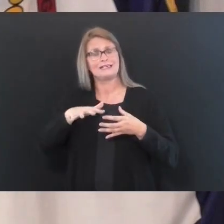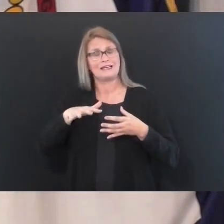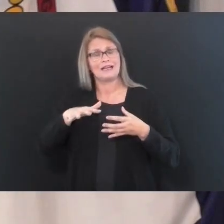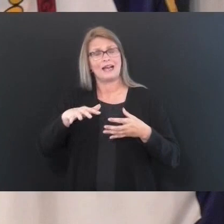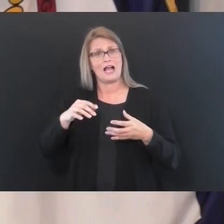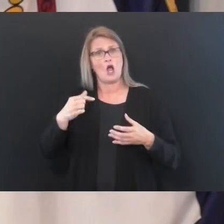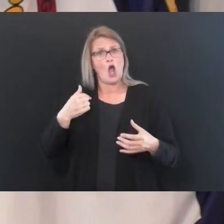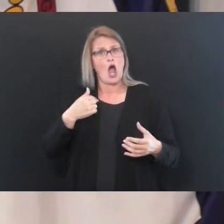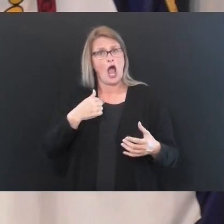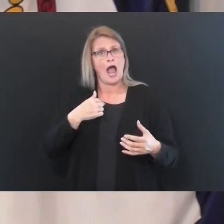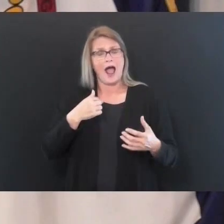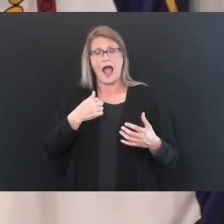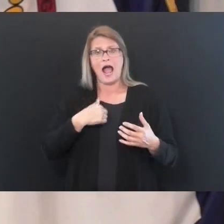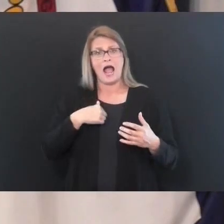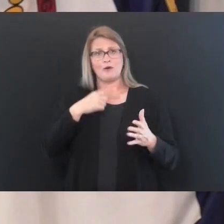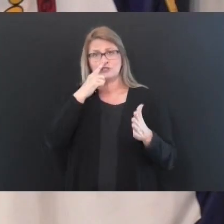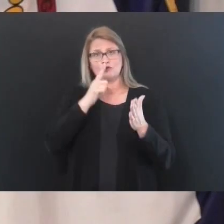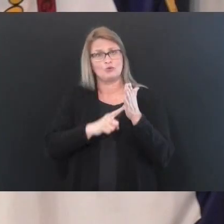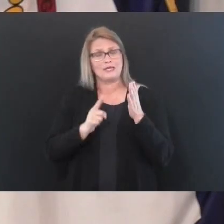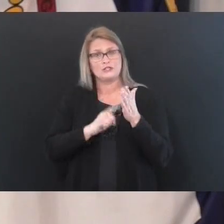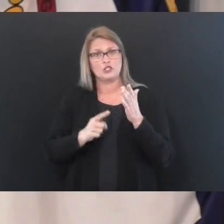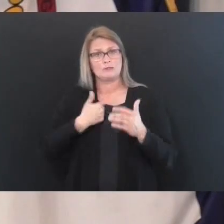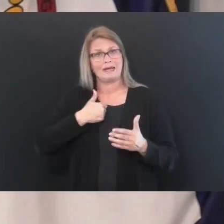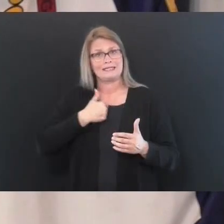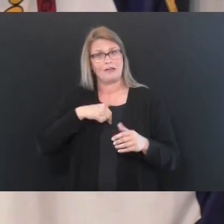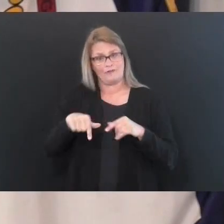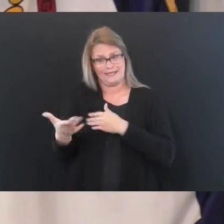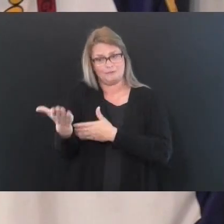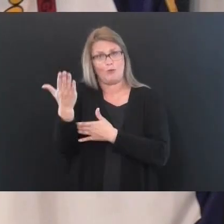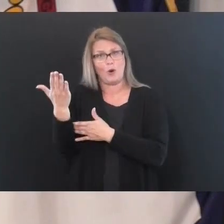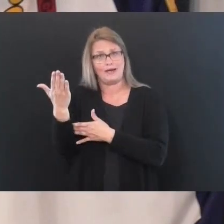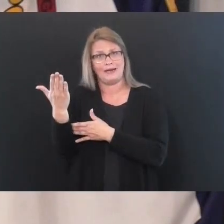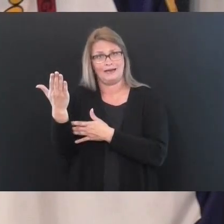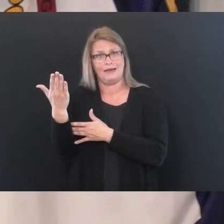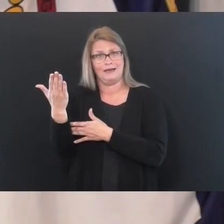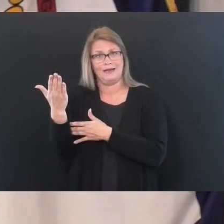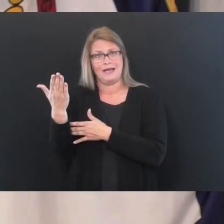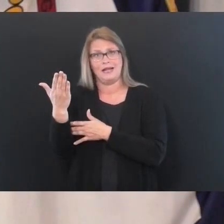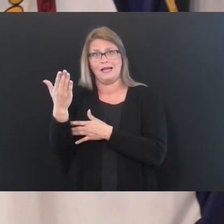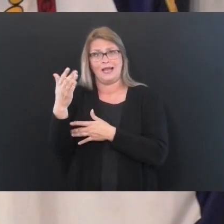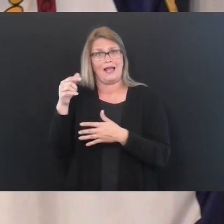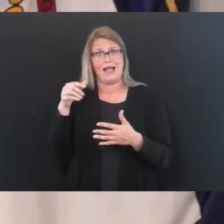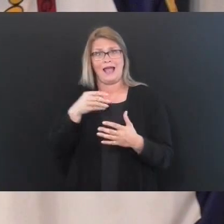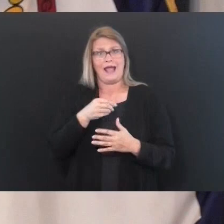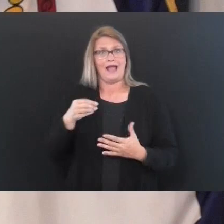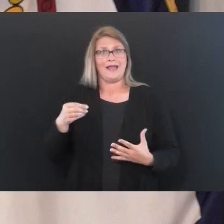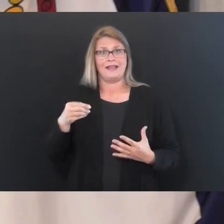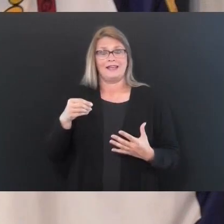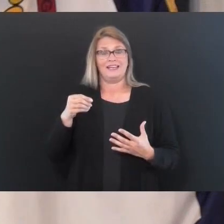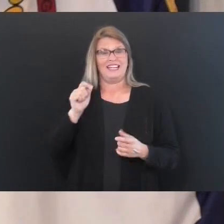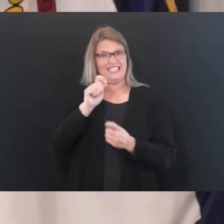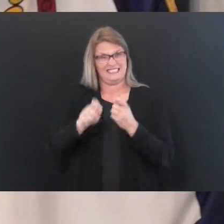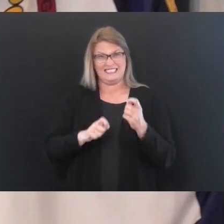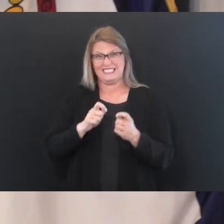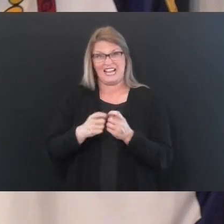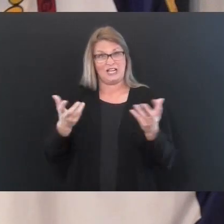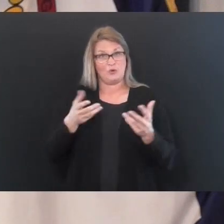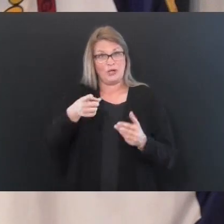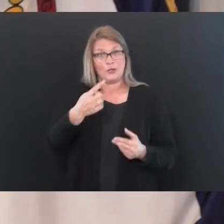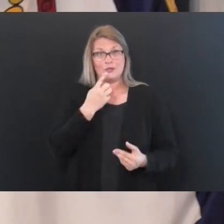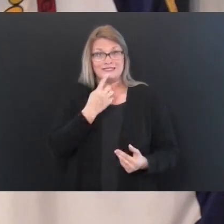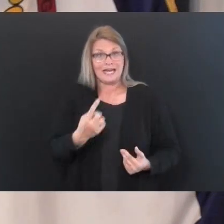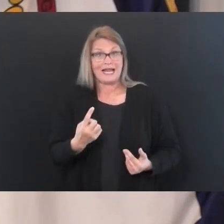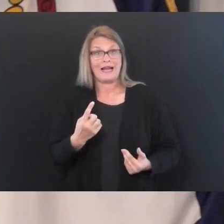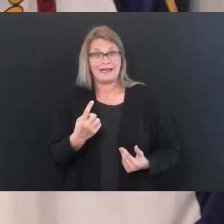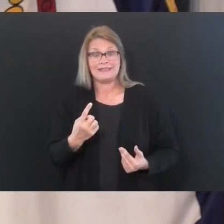I was doing a bunch of research and everything on this morning, and but just exactly what you said